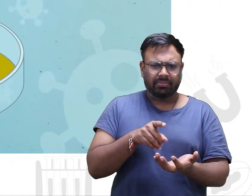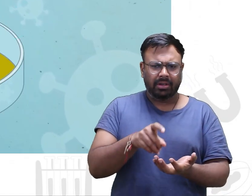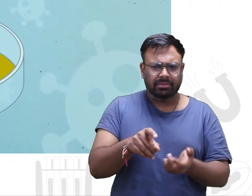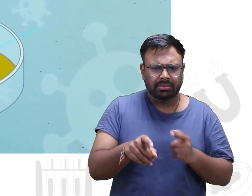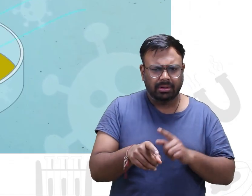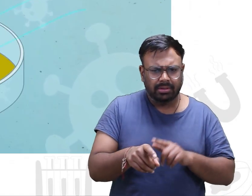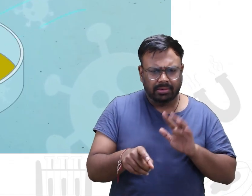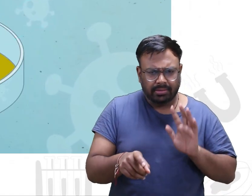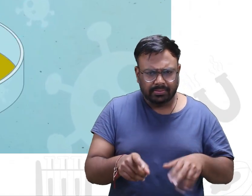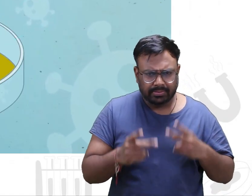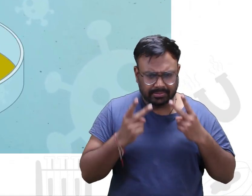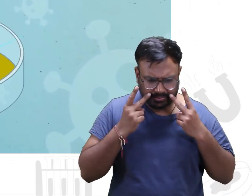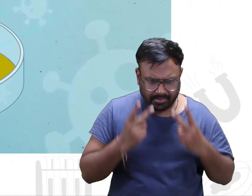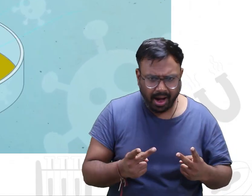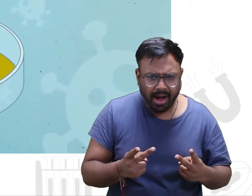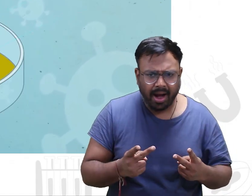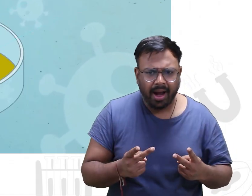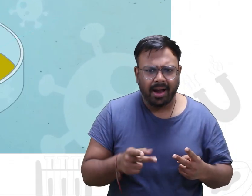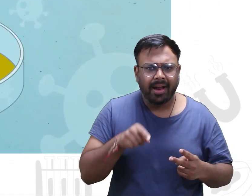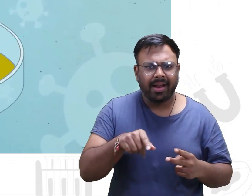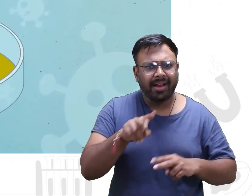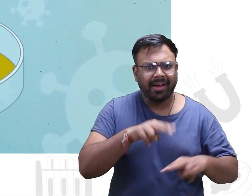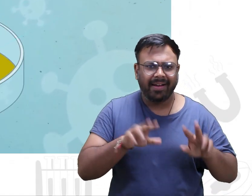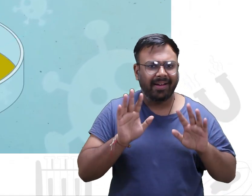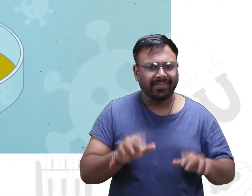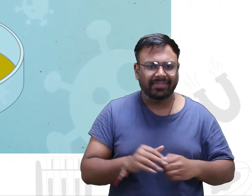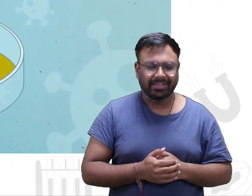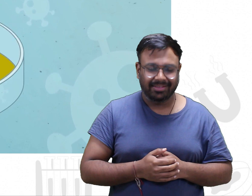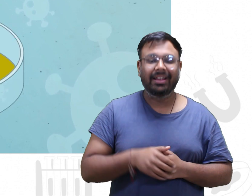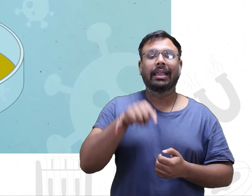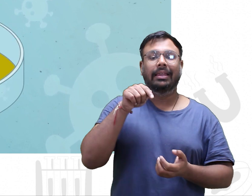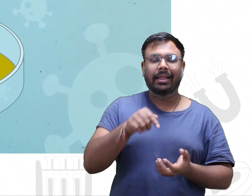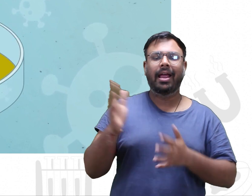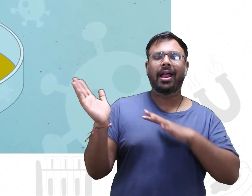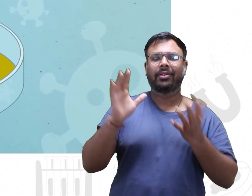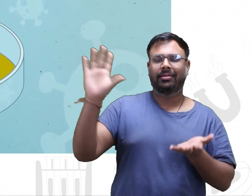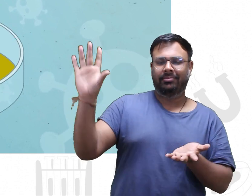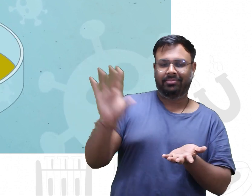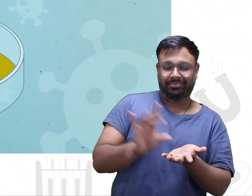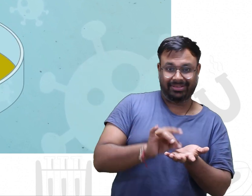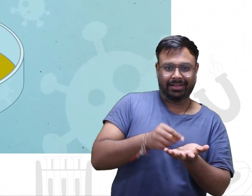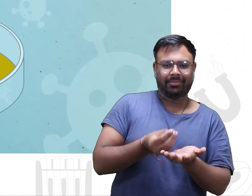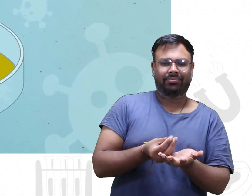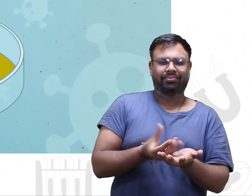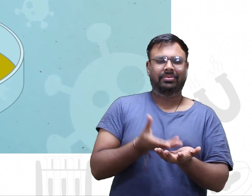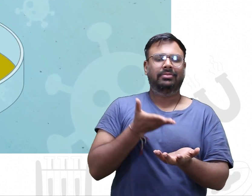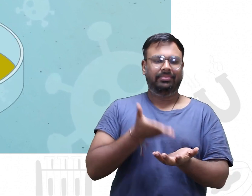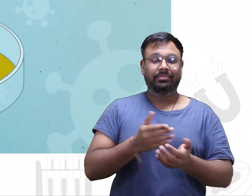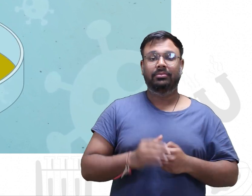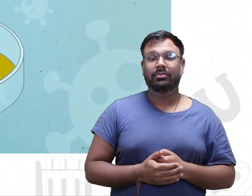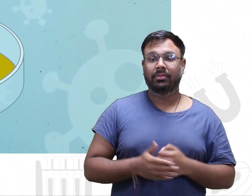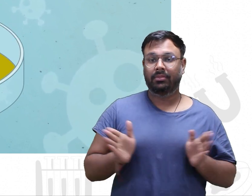is by simply putting the Petri dish containing solid media out in the air for a little while, on which microbes along with the dust